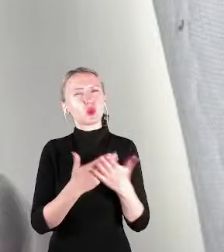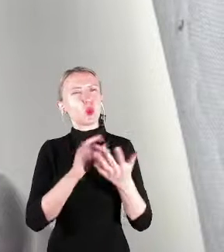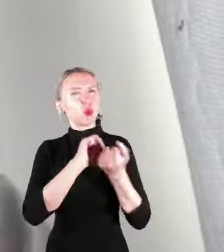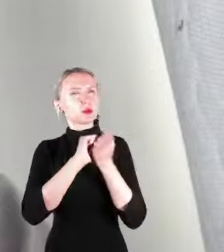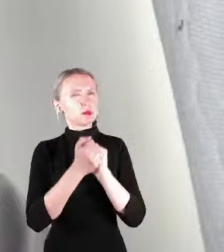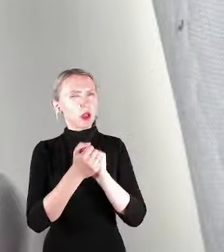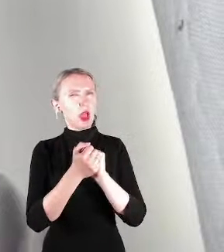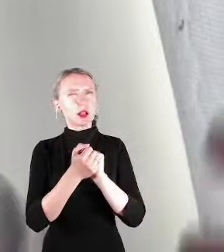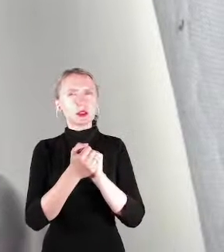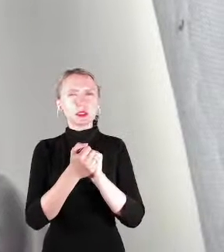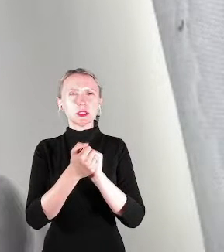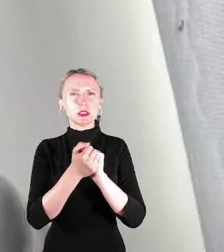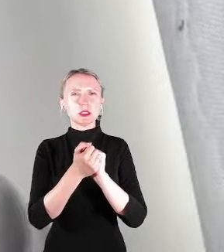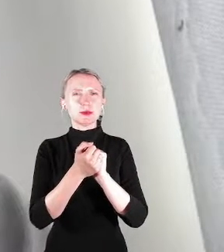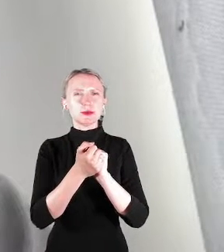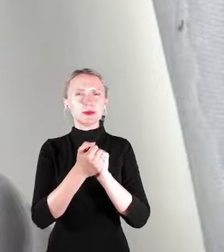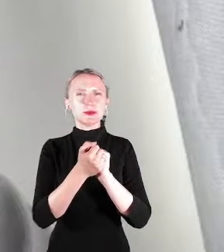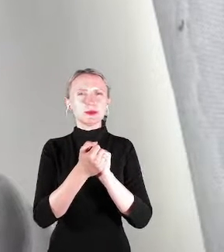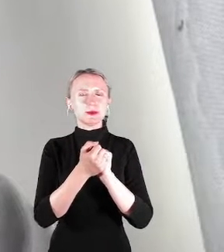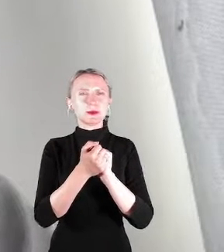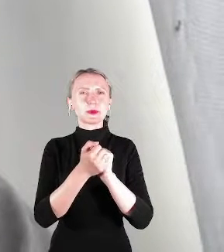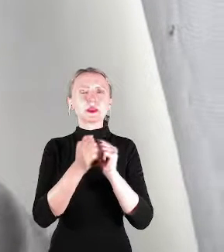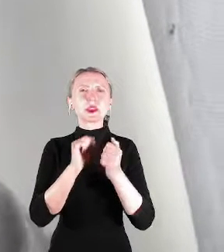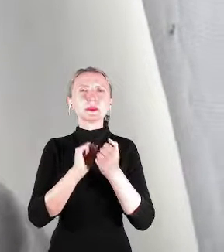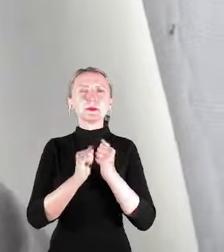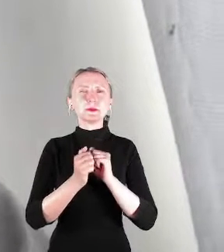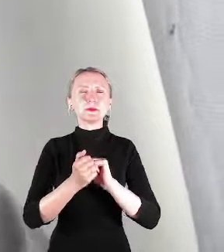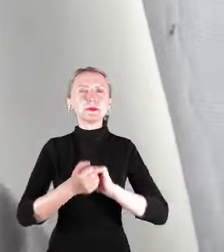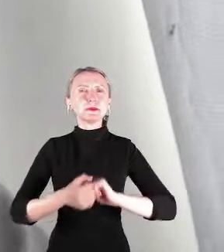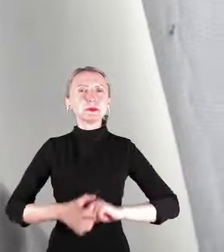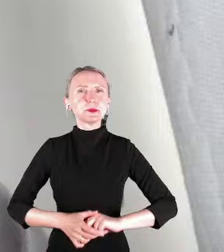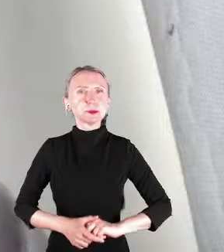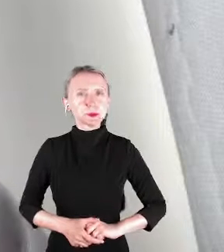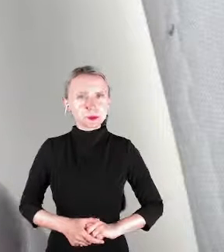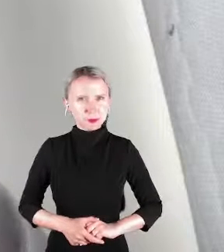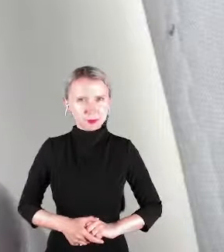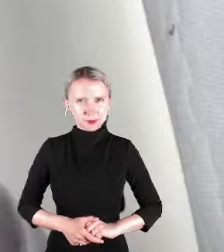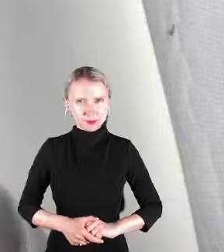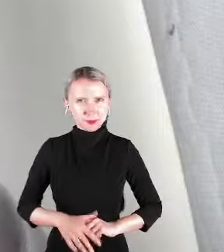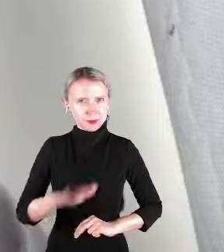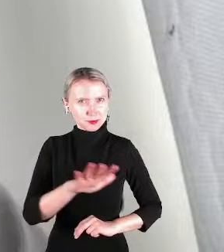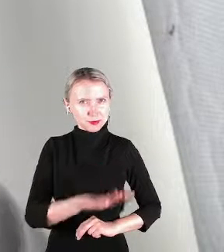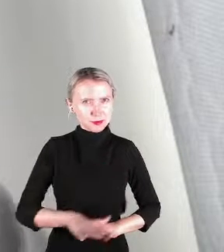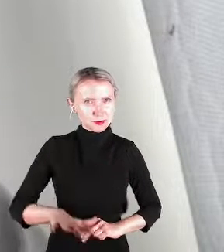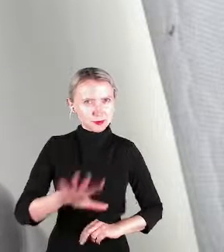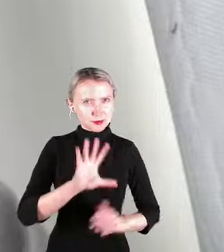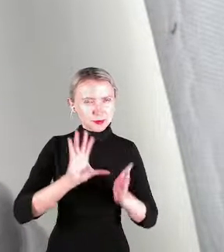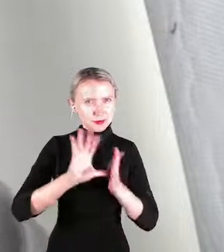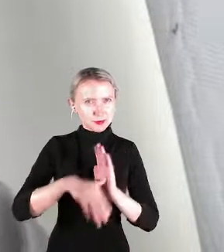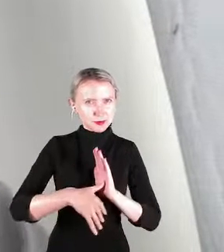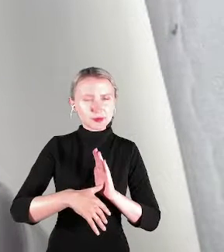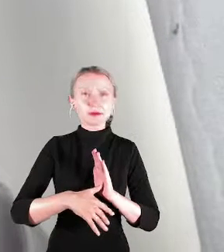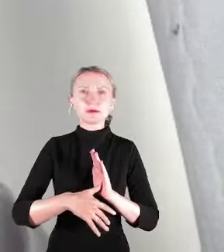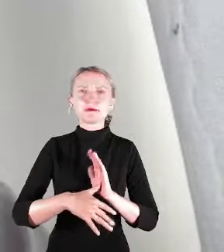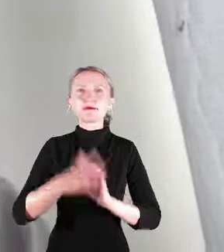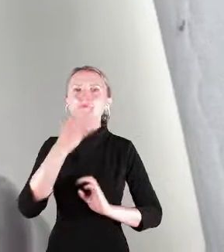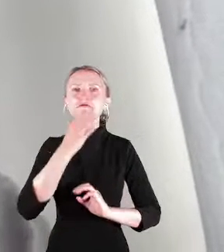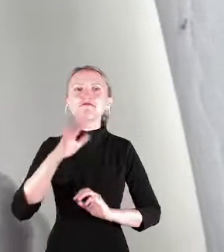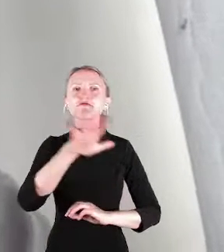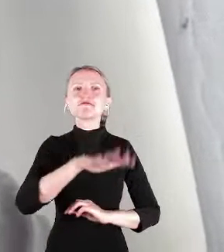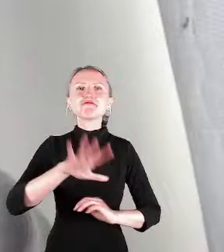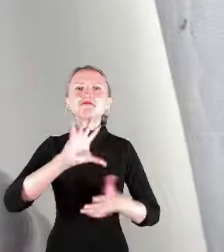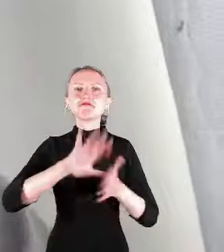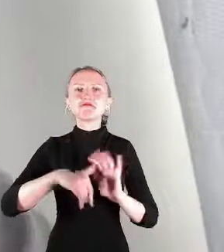and landscapes, cultural landscapes, it can, of course, seem excessive and outright